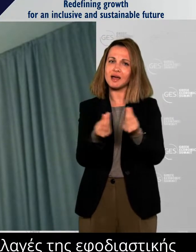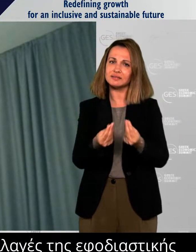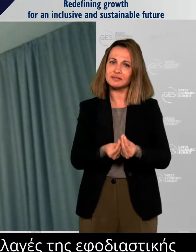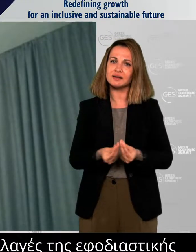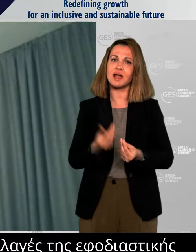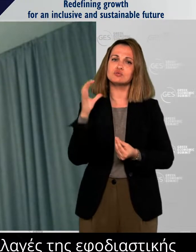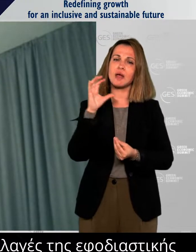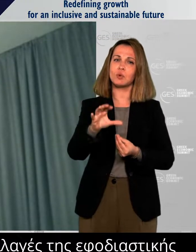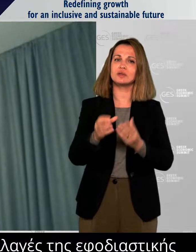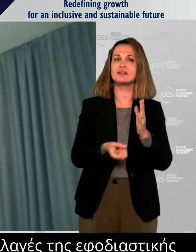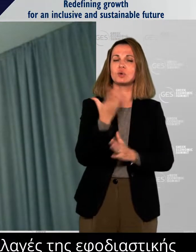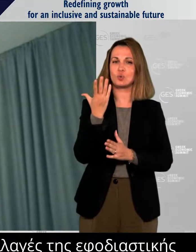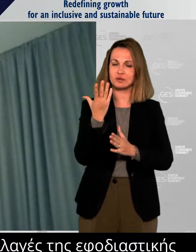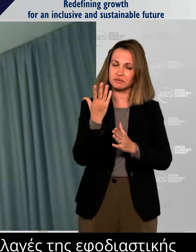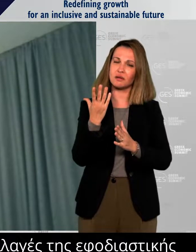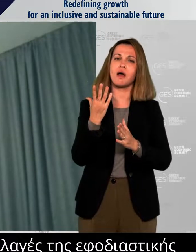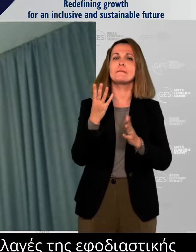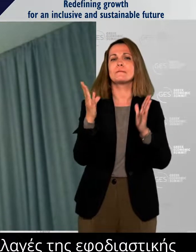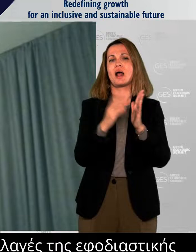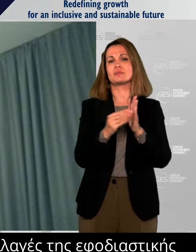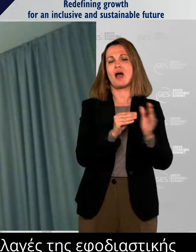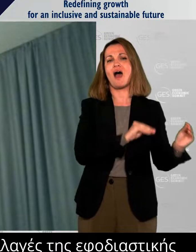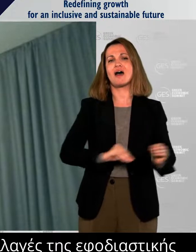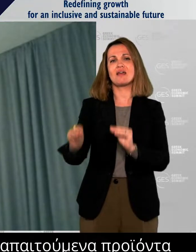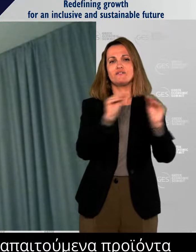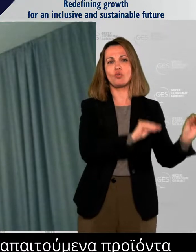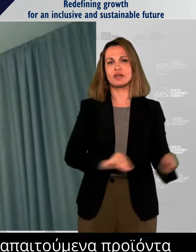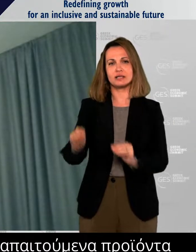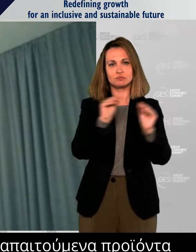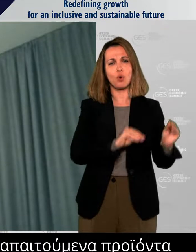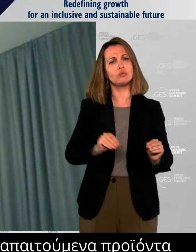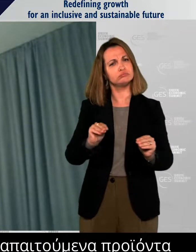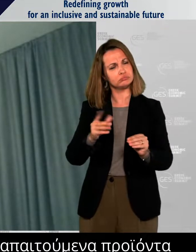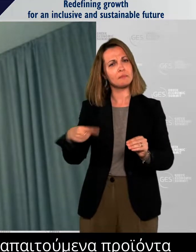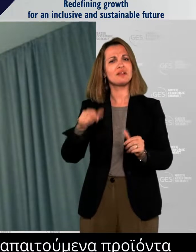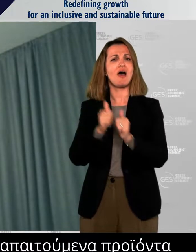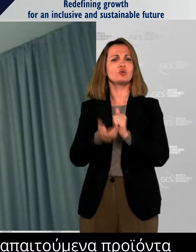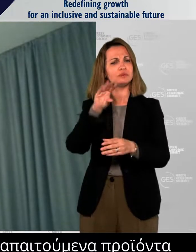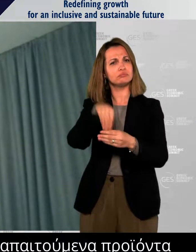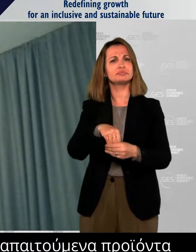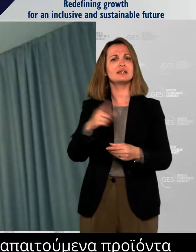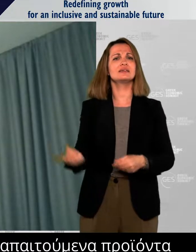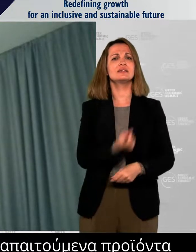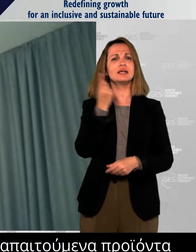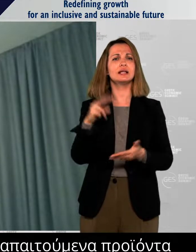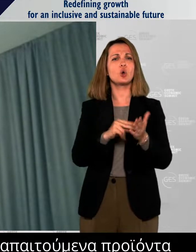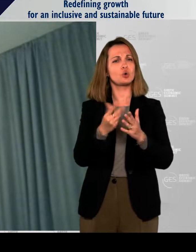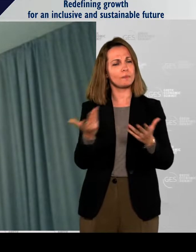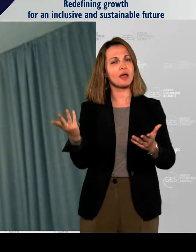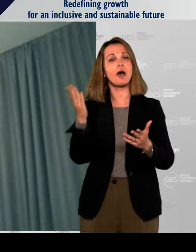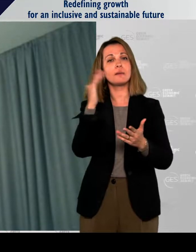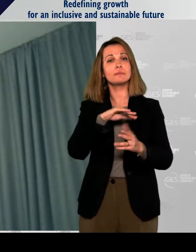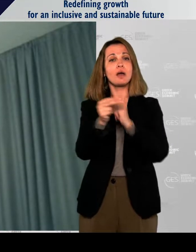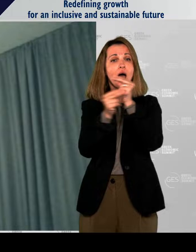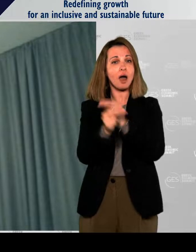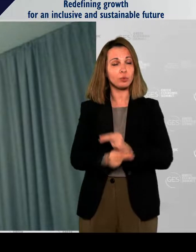economy concept and to create new sustainable products and services. So the way I see it is that